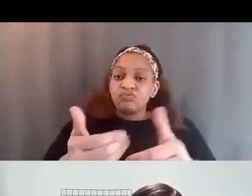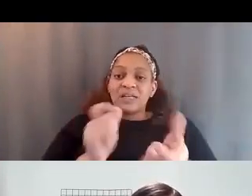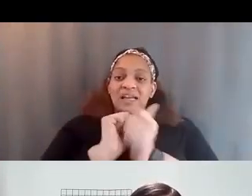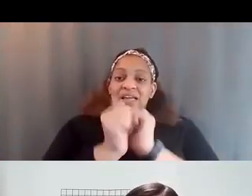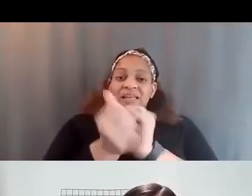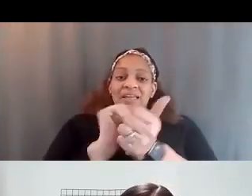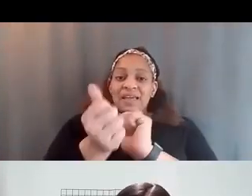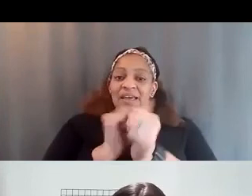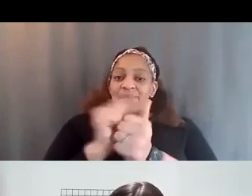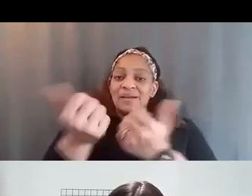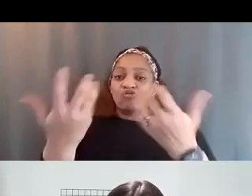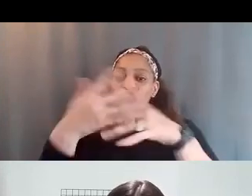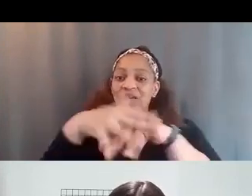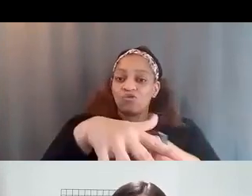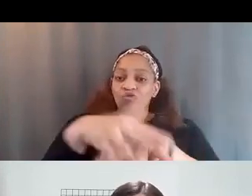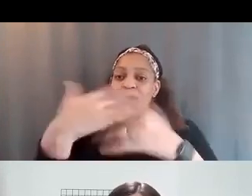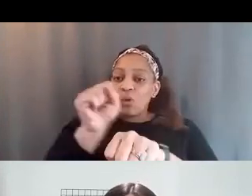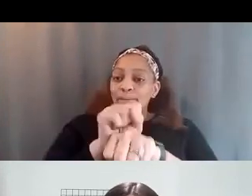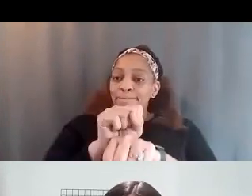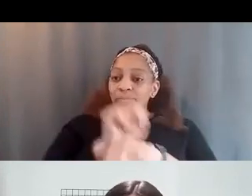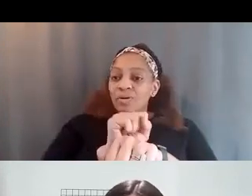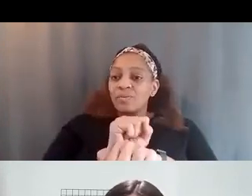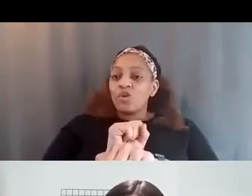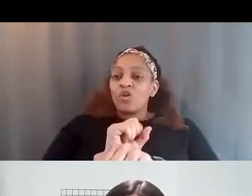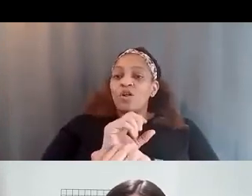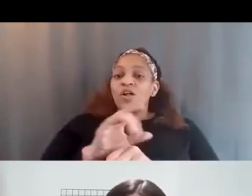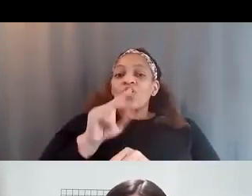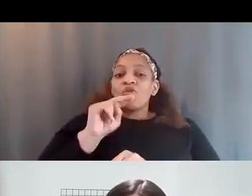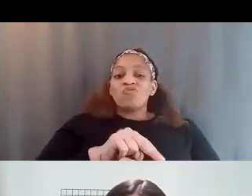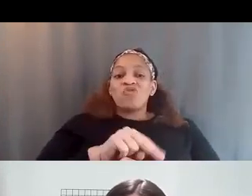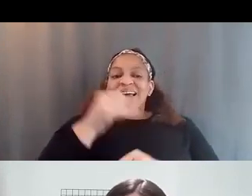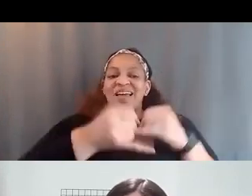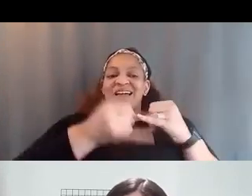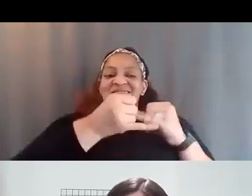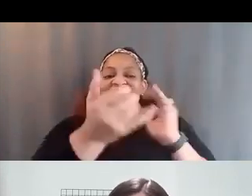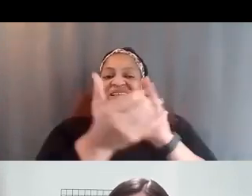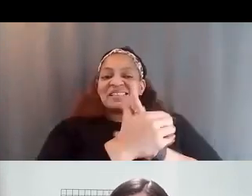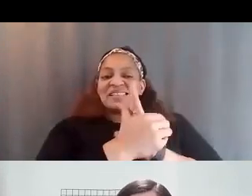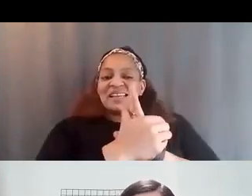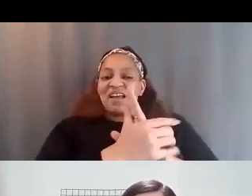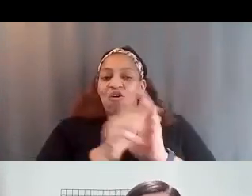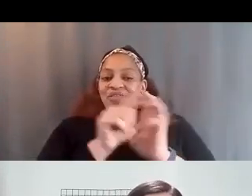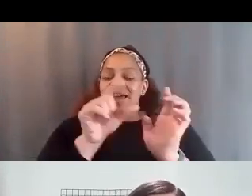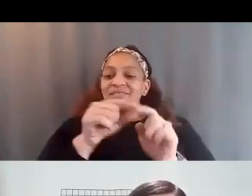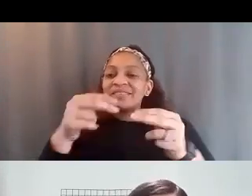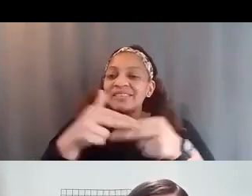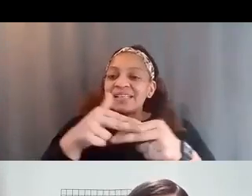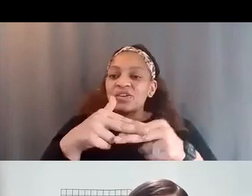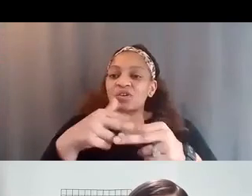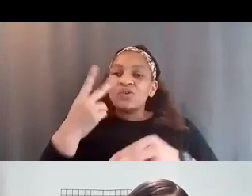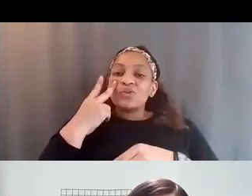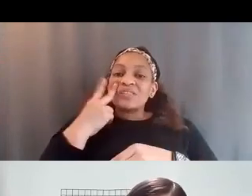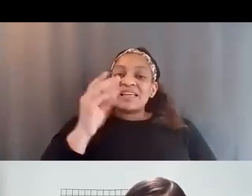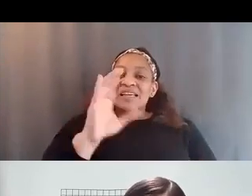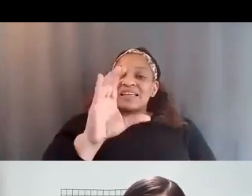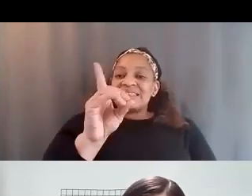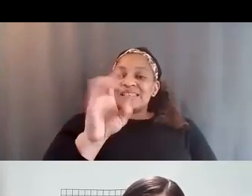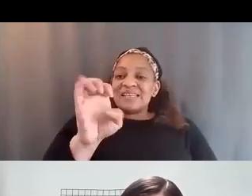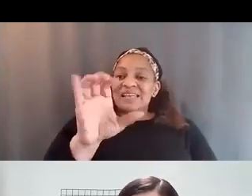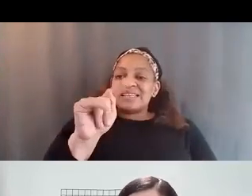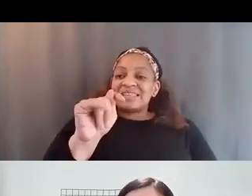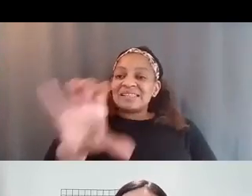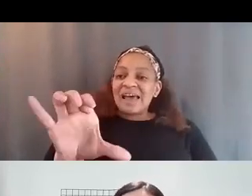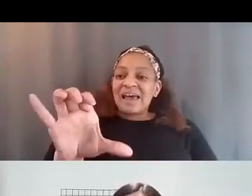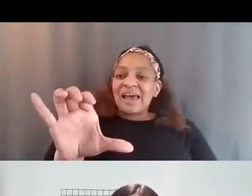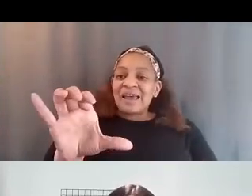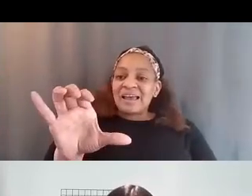employment, please look to the last link on that slide where you will see the DETAC publications.